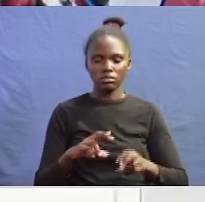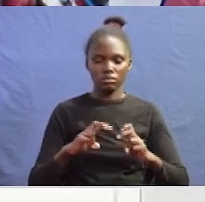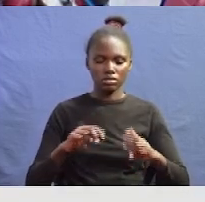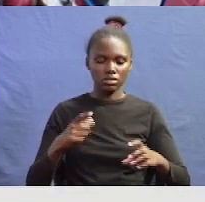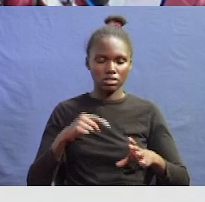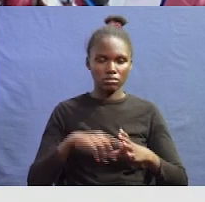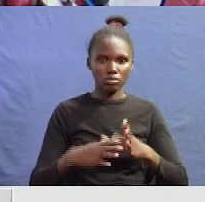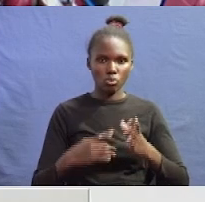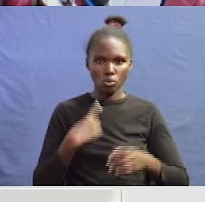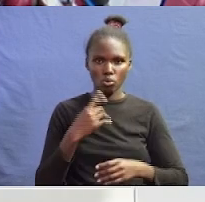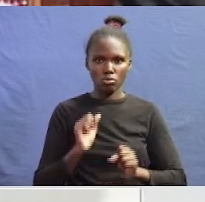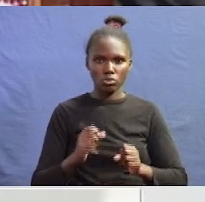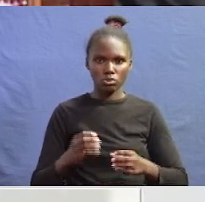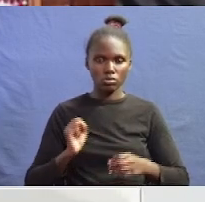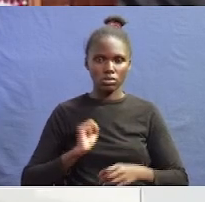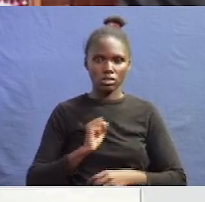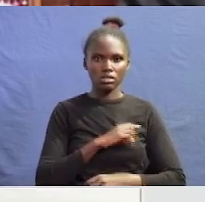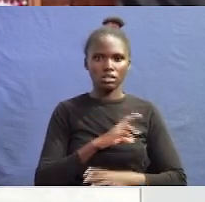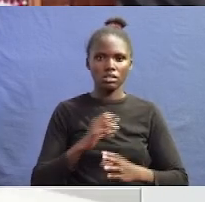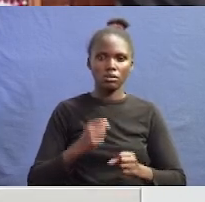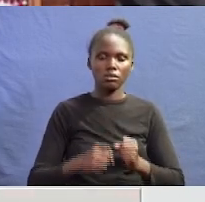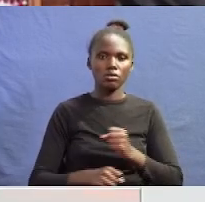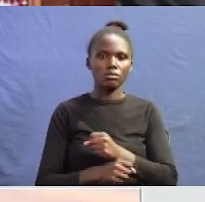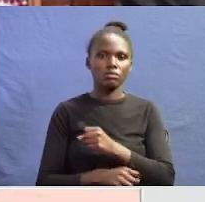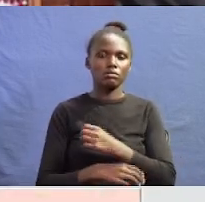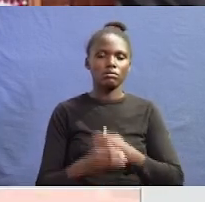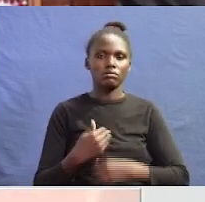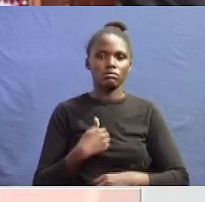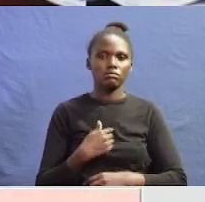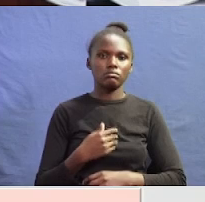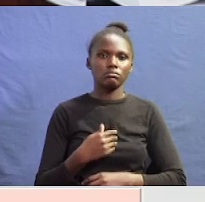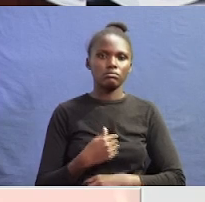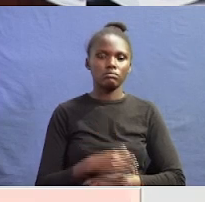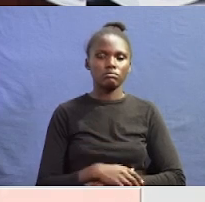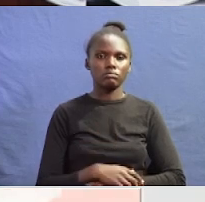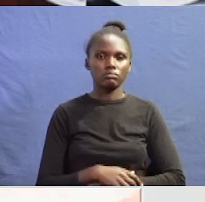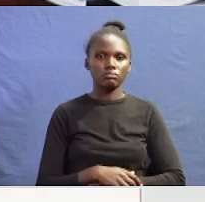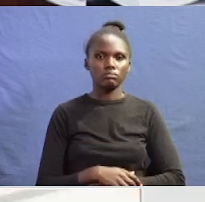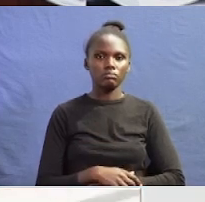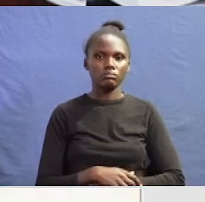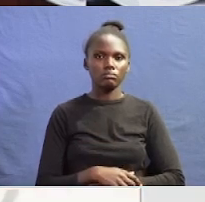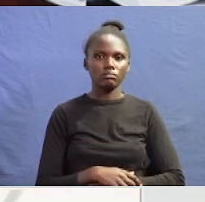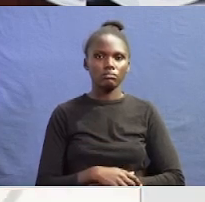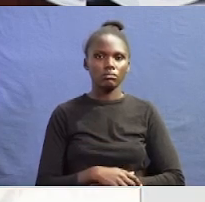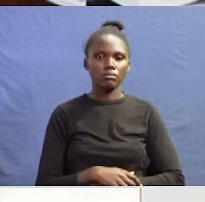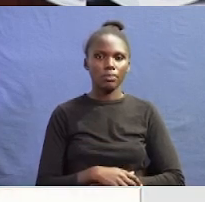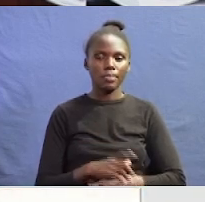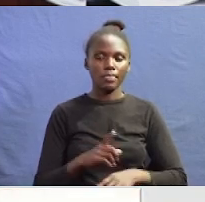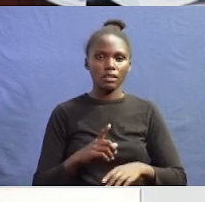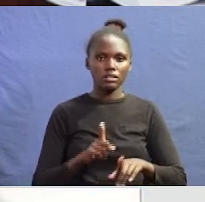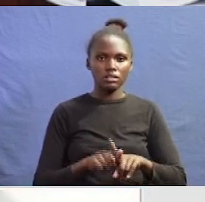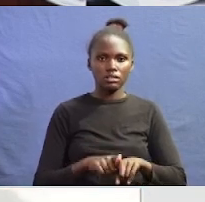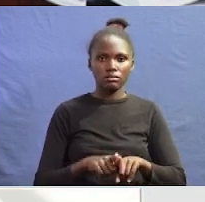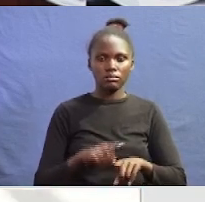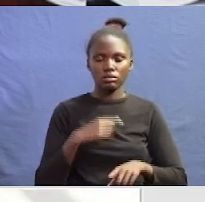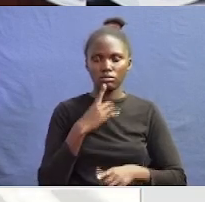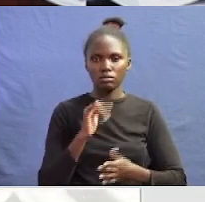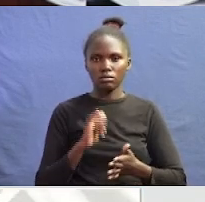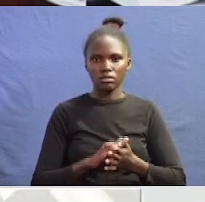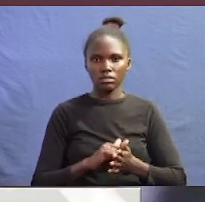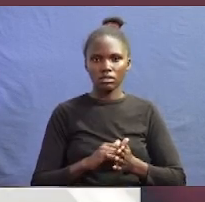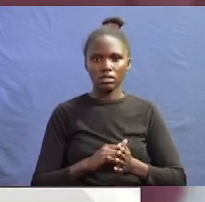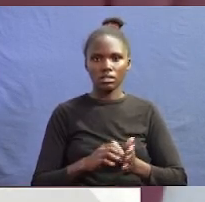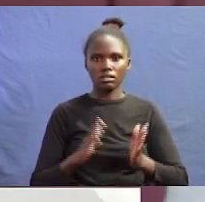was defeated in the Senate, paving way for the full plenary trial. Sir, we have been told by the leader majority, who has been